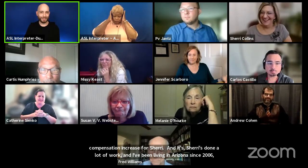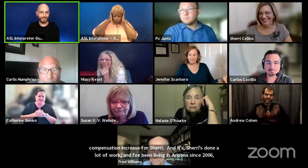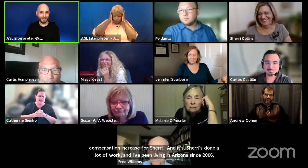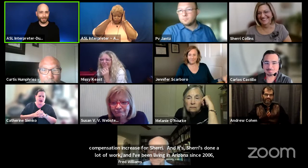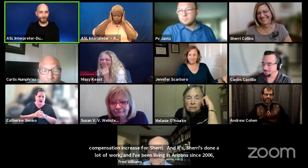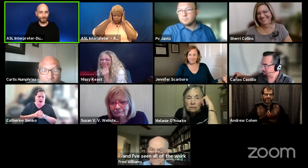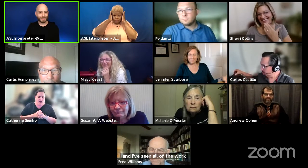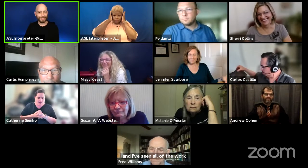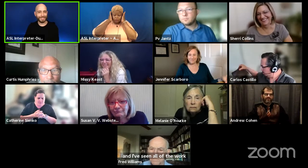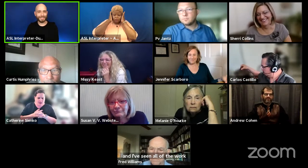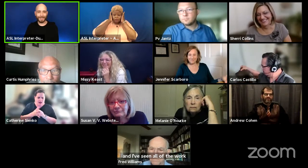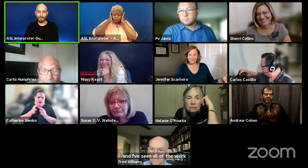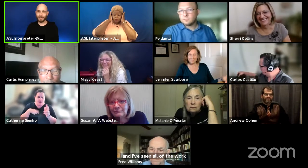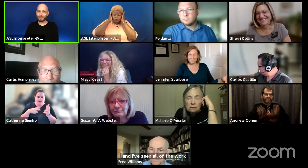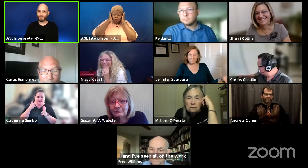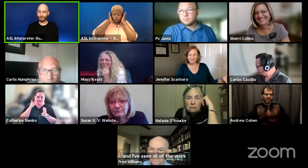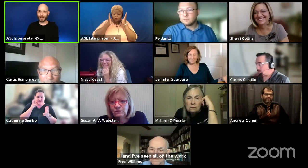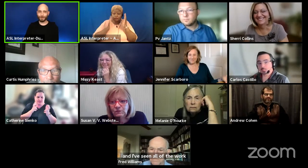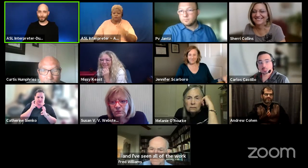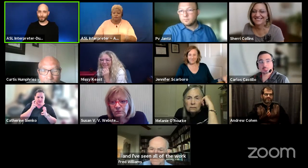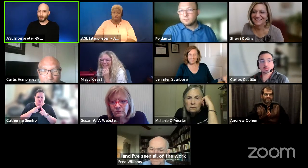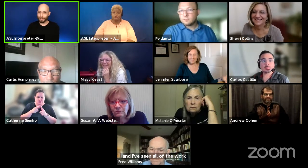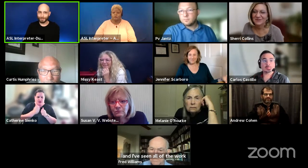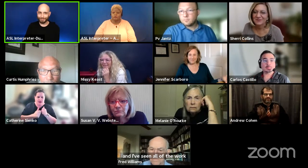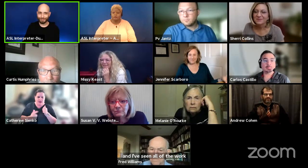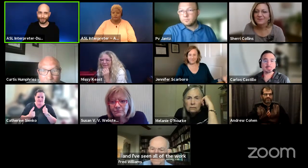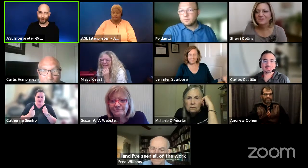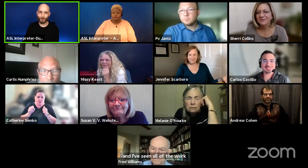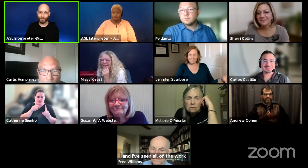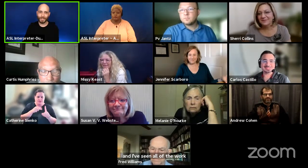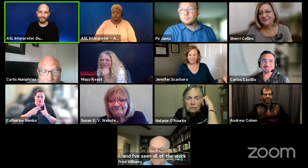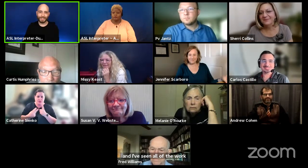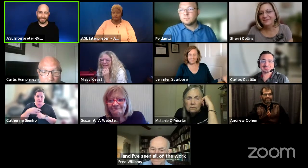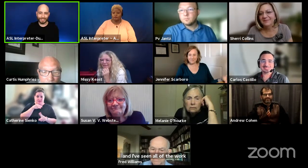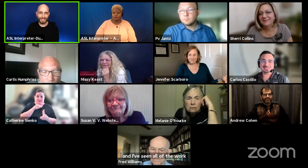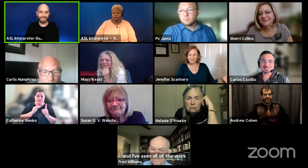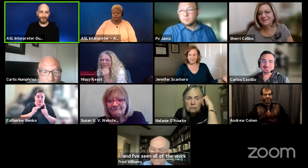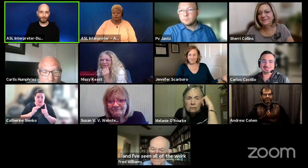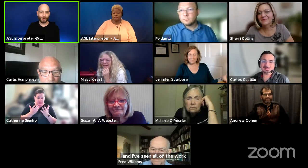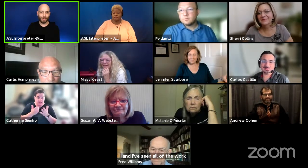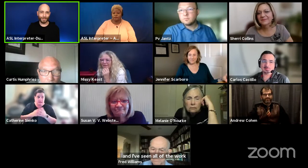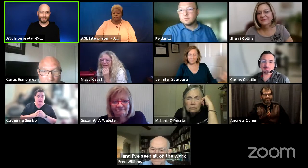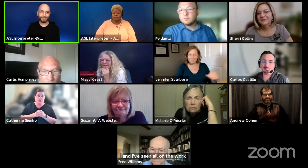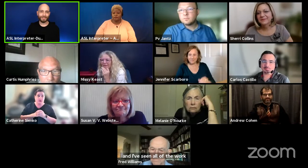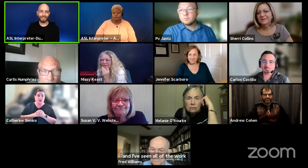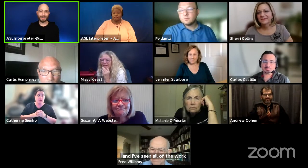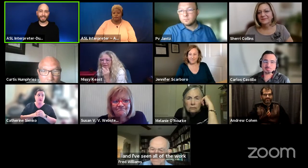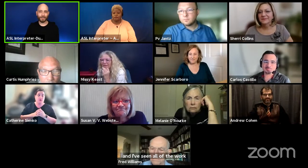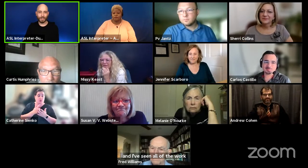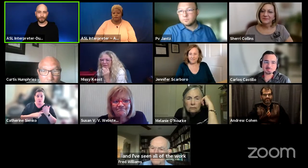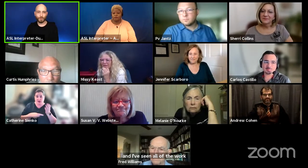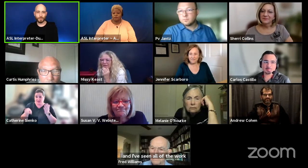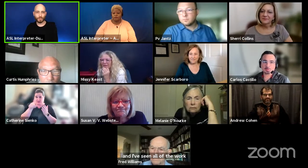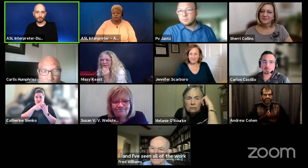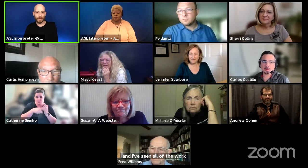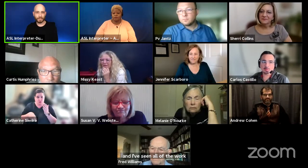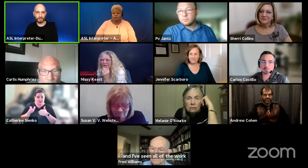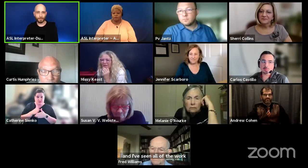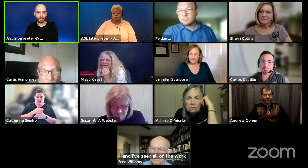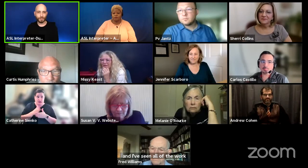And, you know, it's kind of the place where I grew up. So listening to everyone and hearing